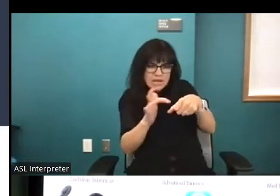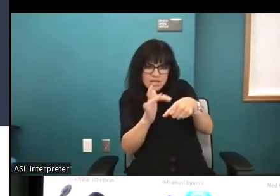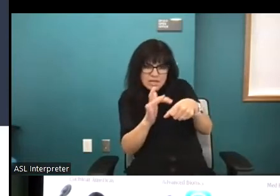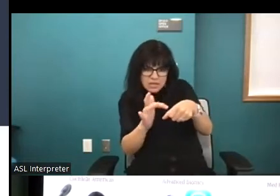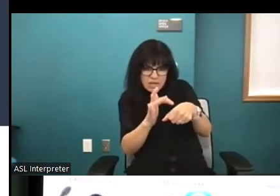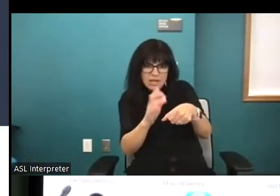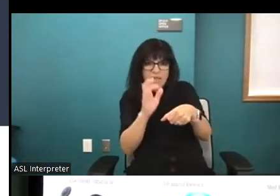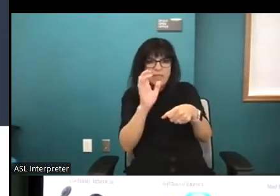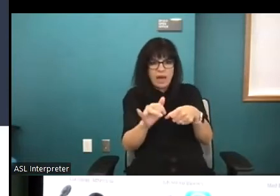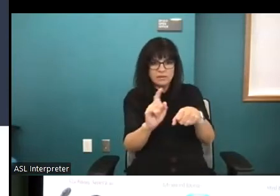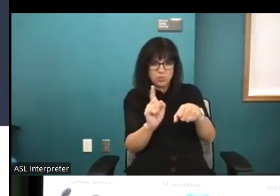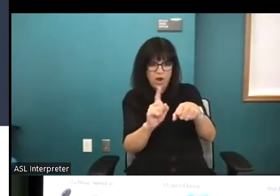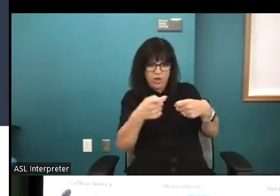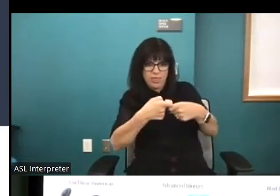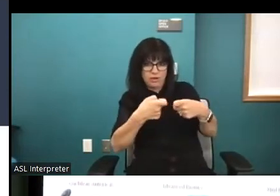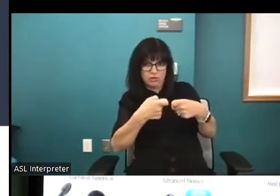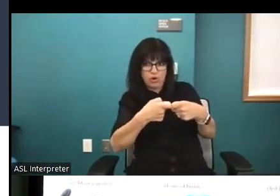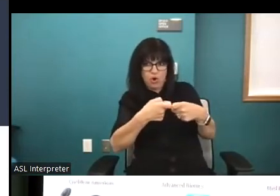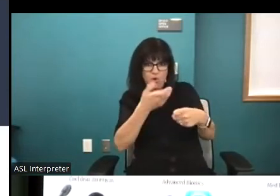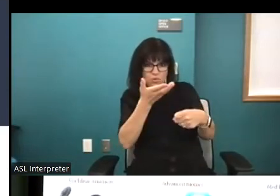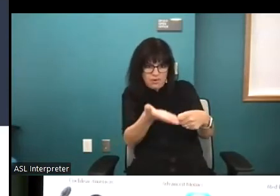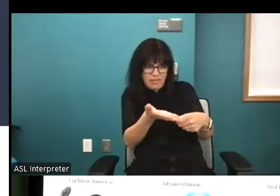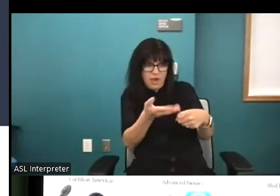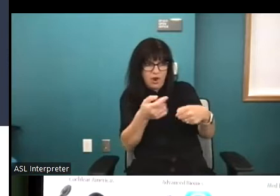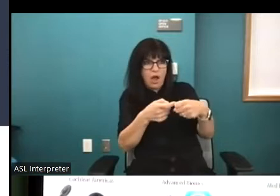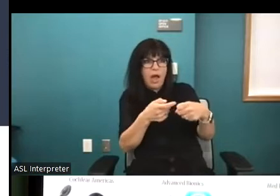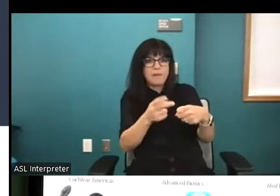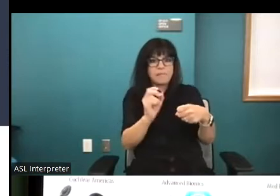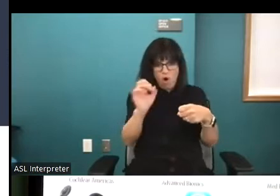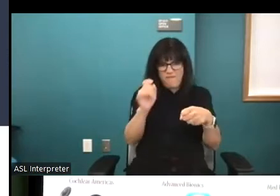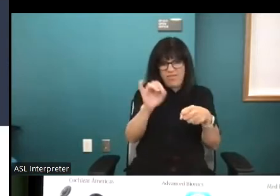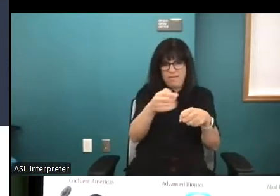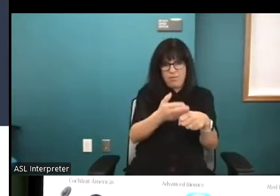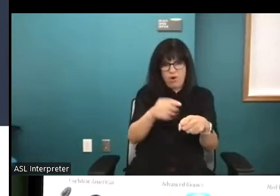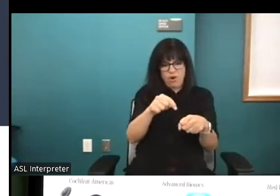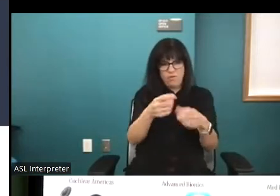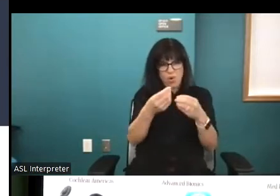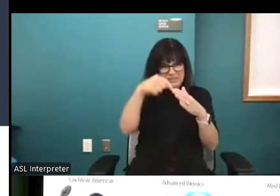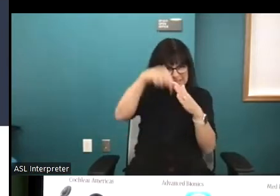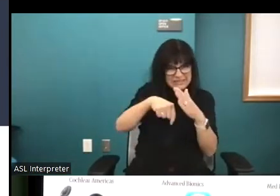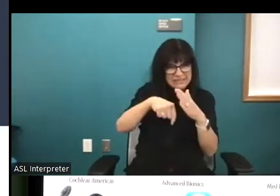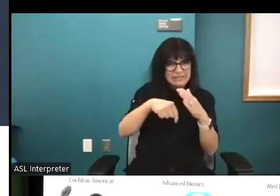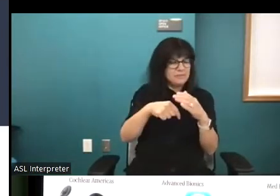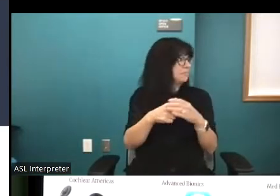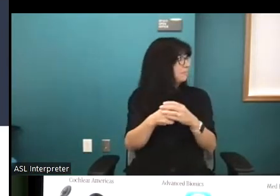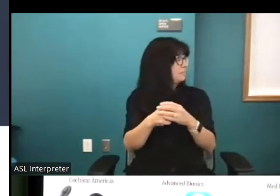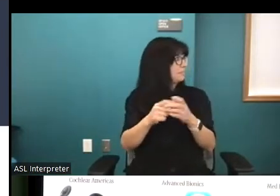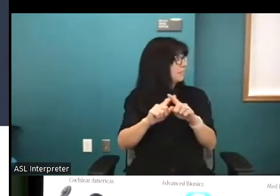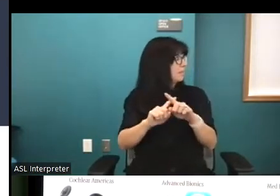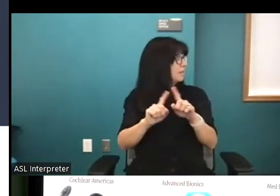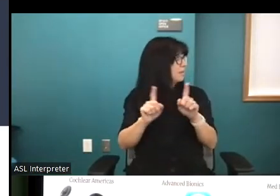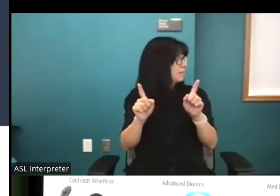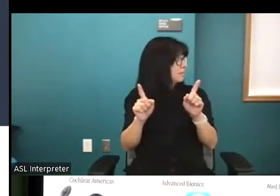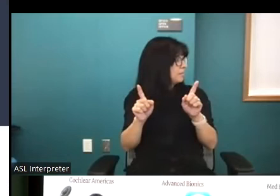contacts. That's the actual electrode. That is what I'm disabling. Okay, so it's deeper on in the system, but we do